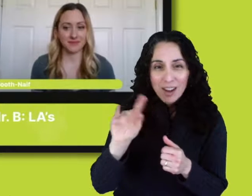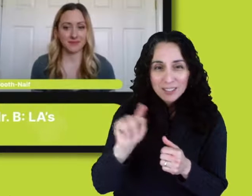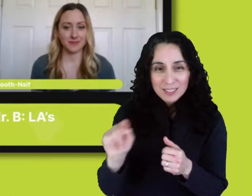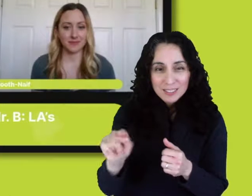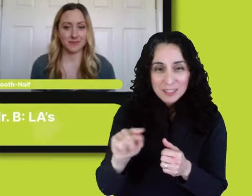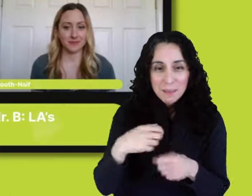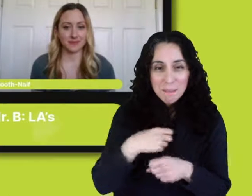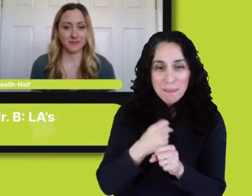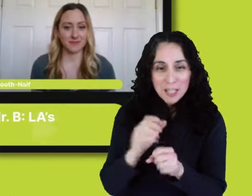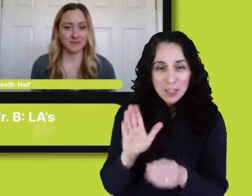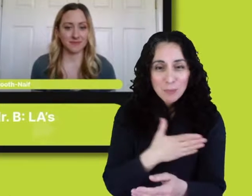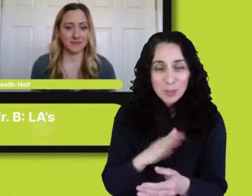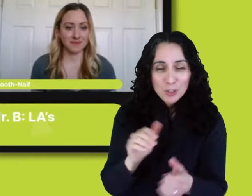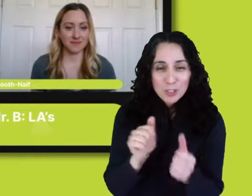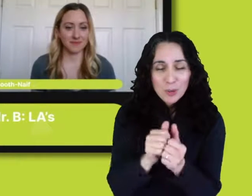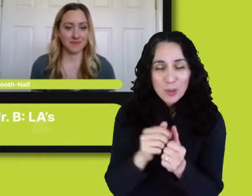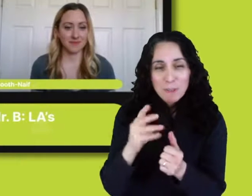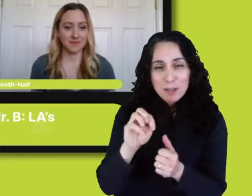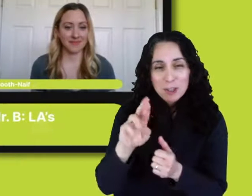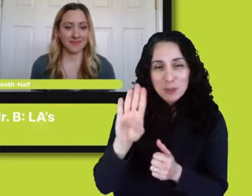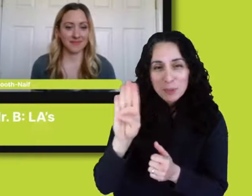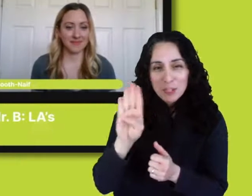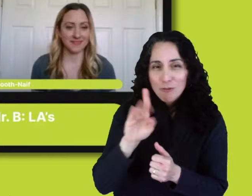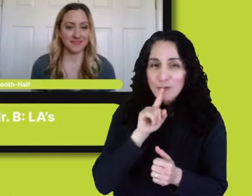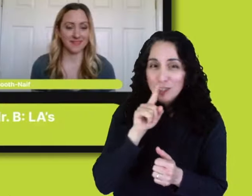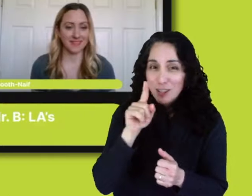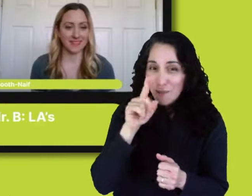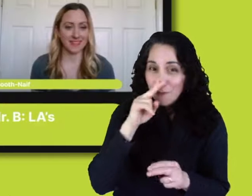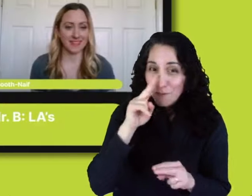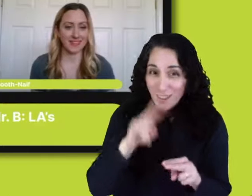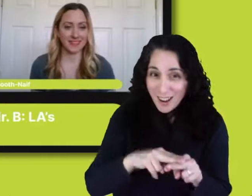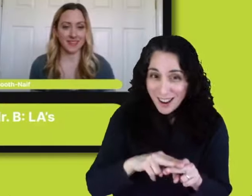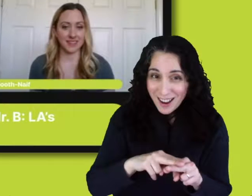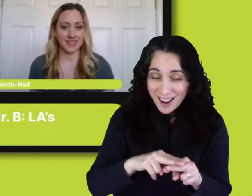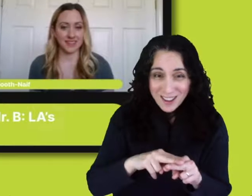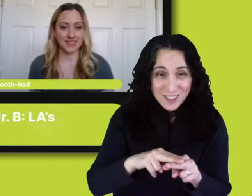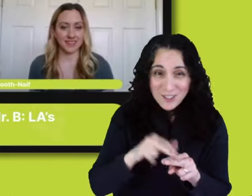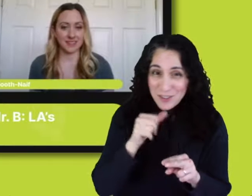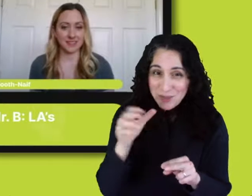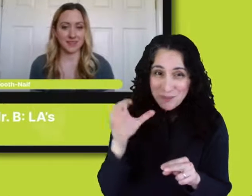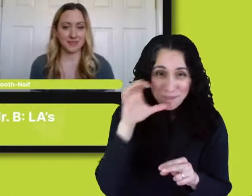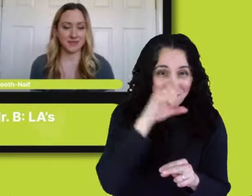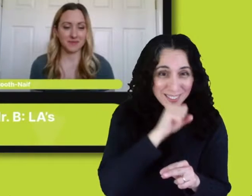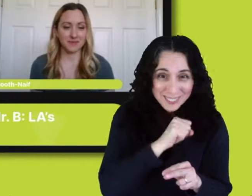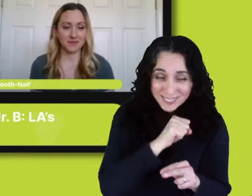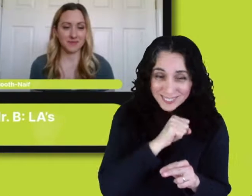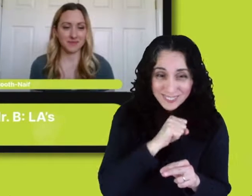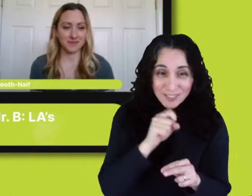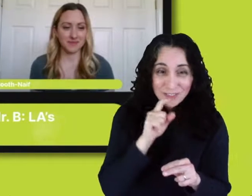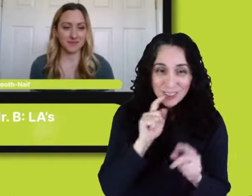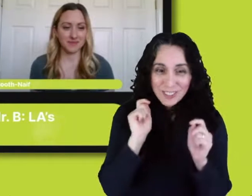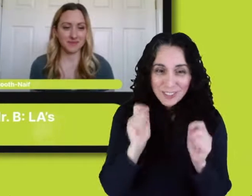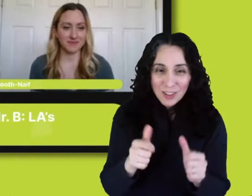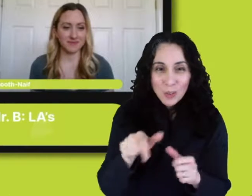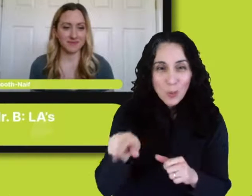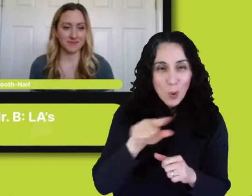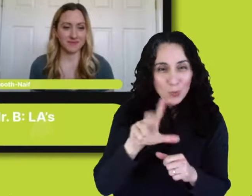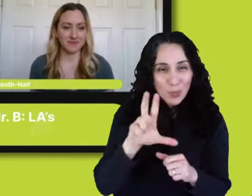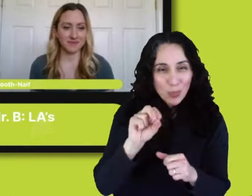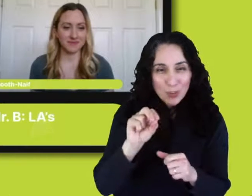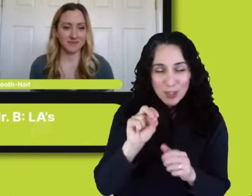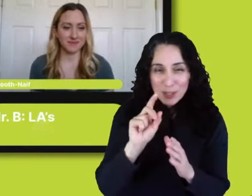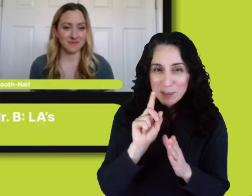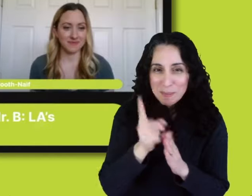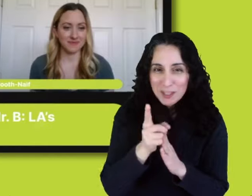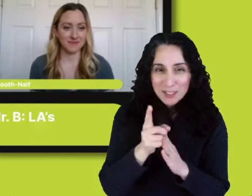guys don't want to miss this one. It's super fun. It's super, I think, quick. We make those